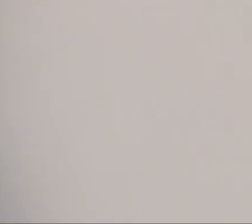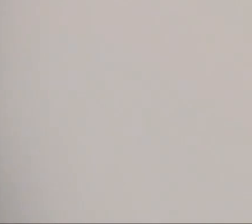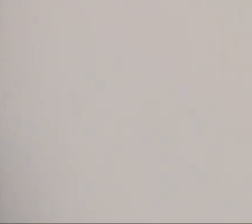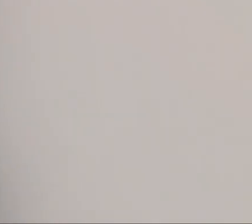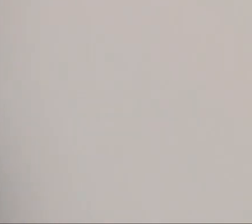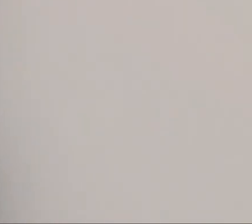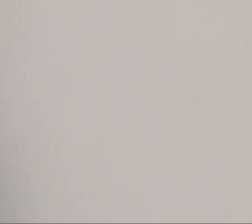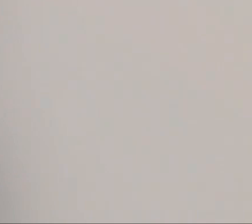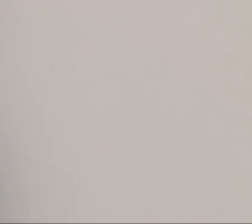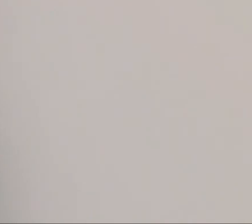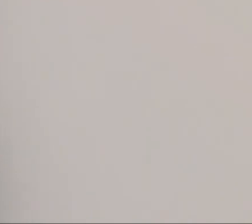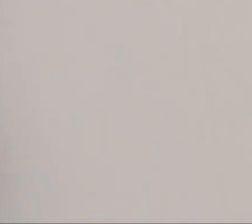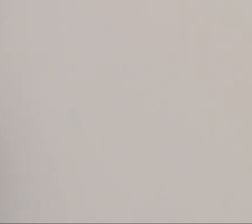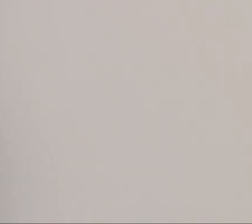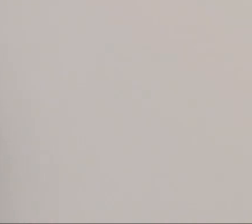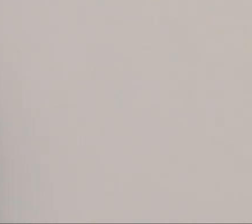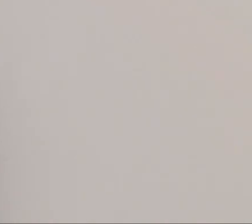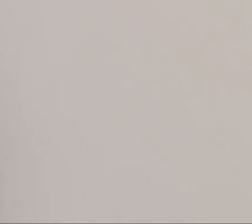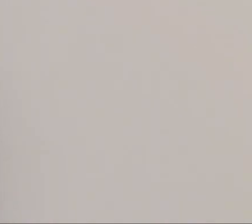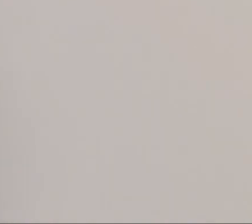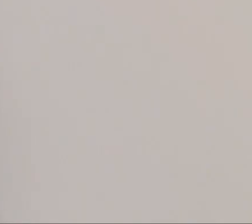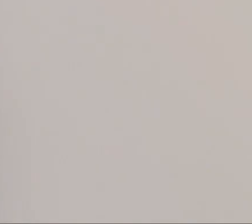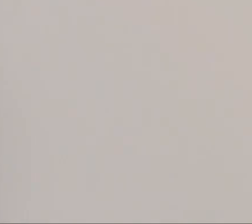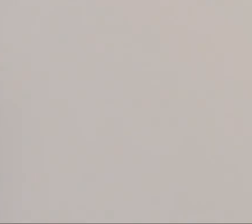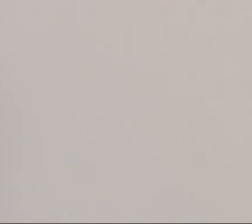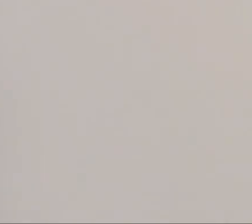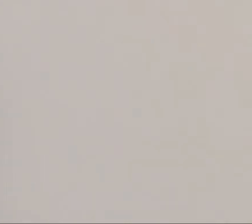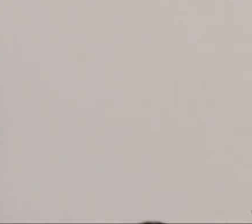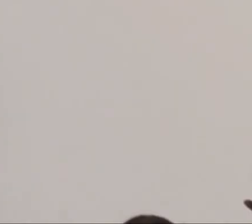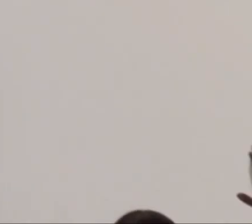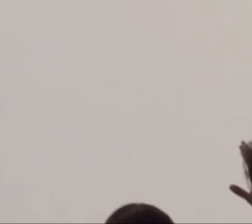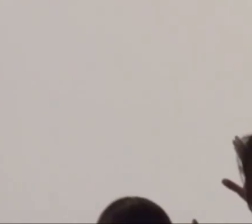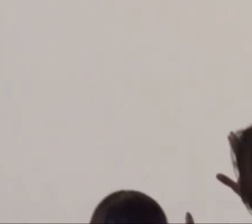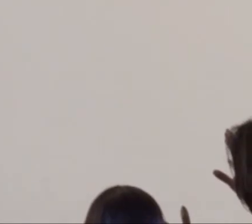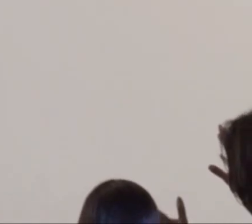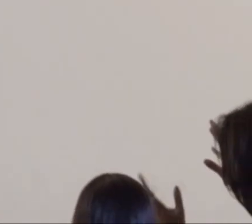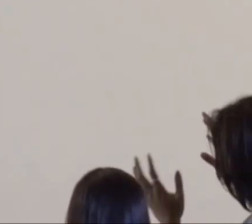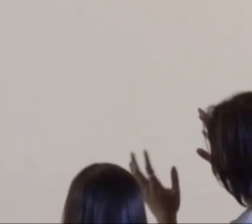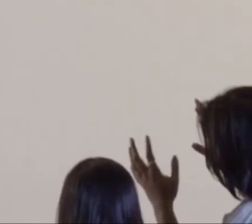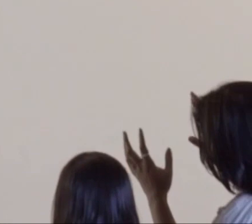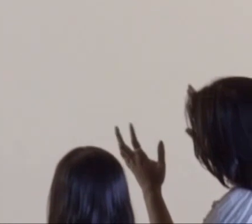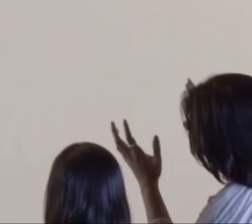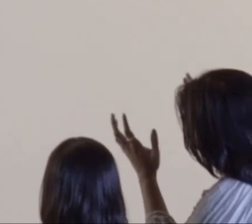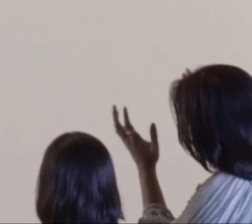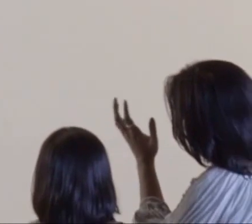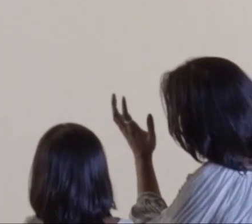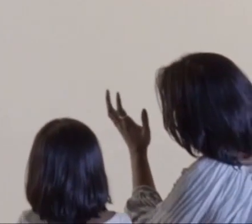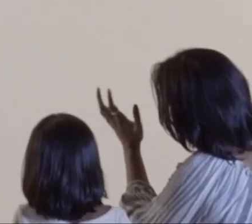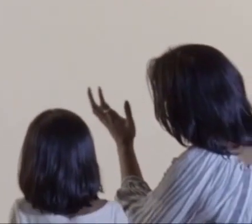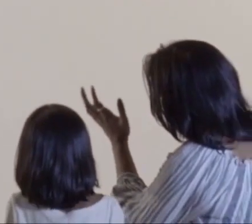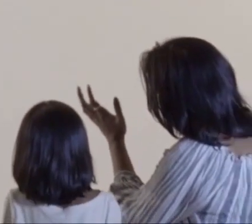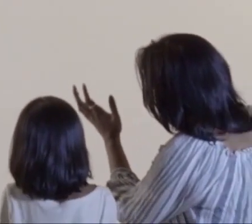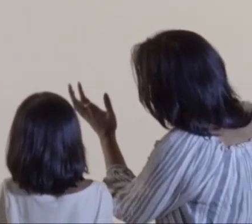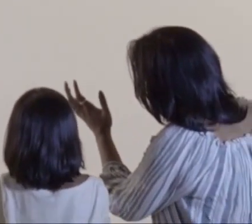She drew up installation instructions. It speaks to a kind of fastidiousness, but also an awareness of